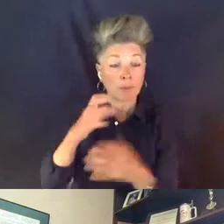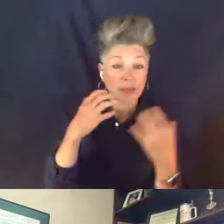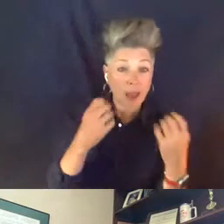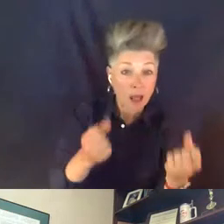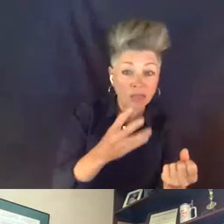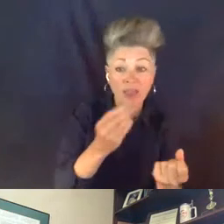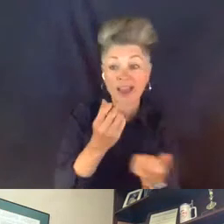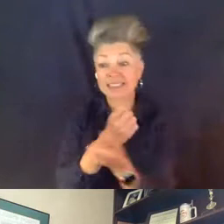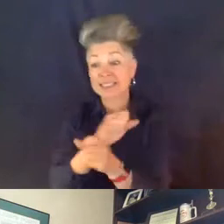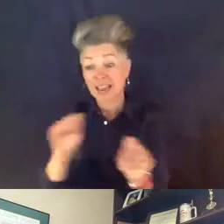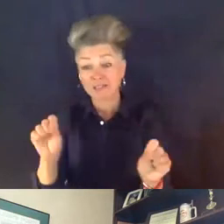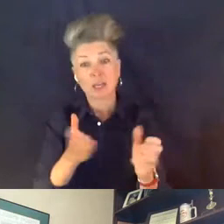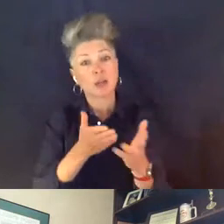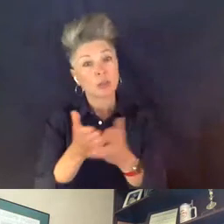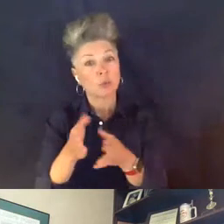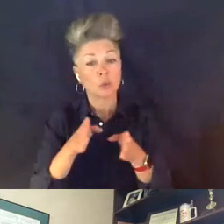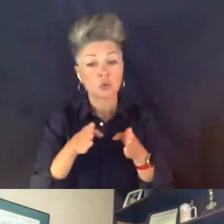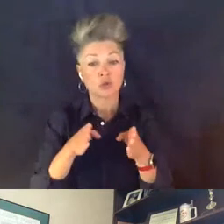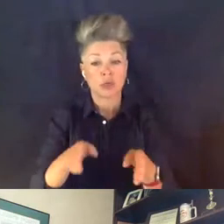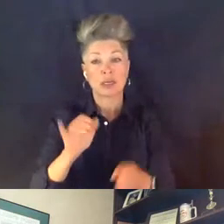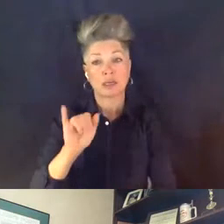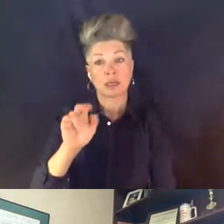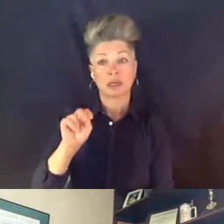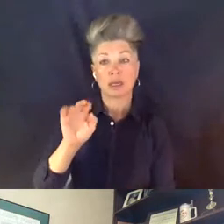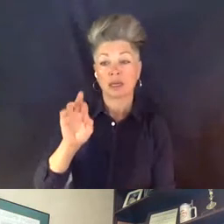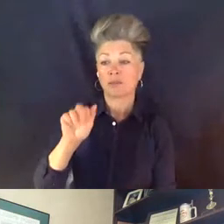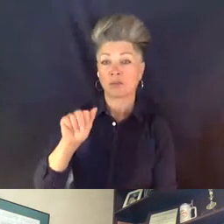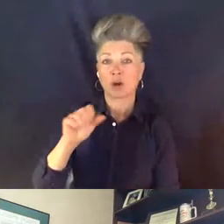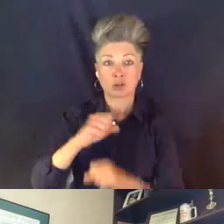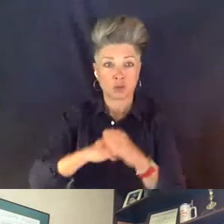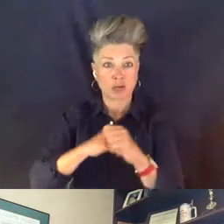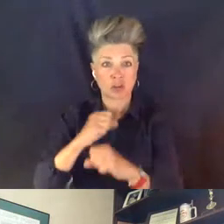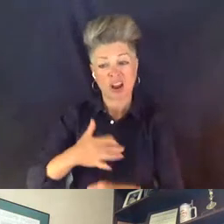or street infrastructure, just as a starting place.